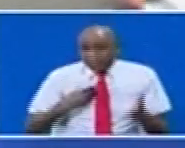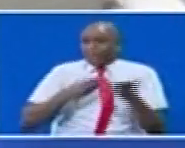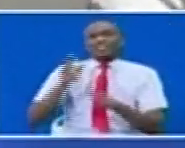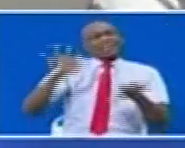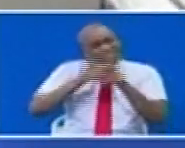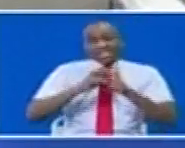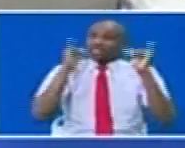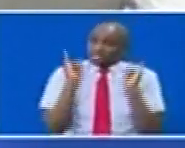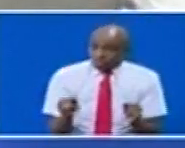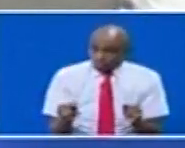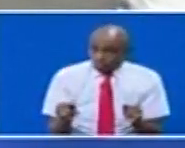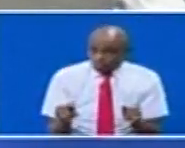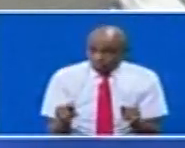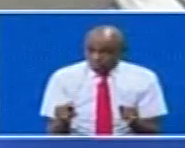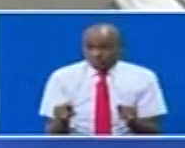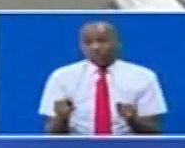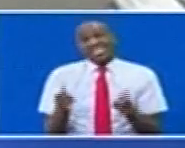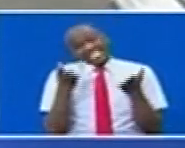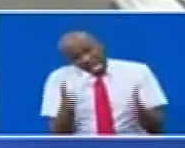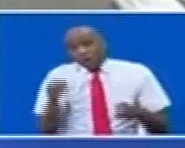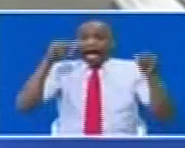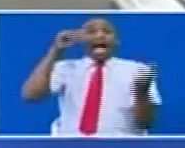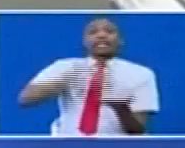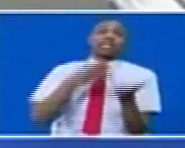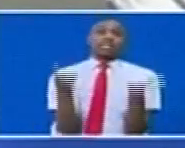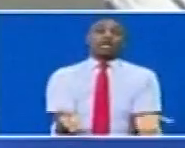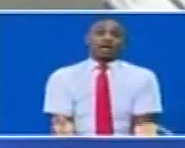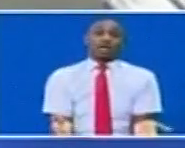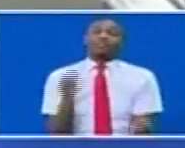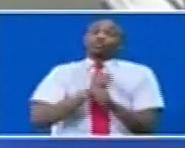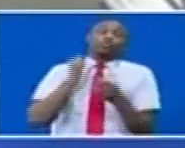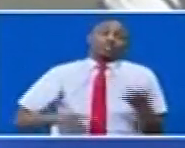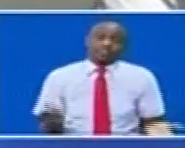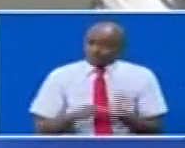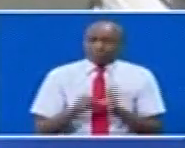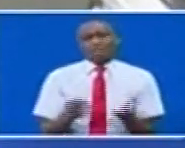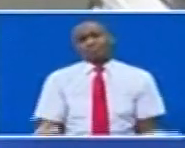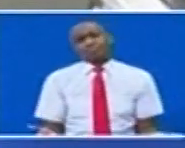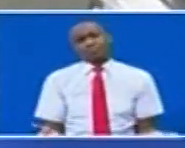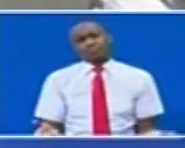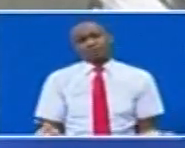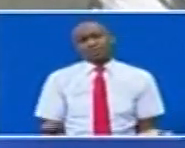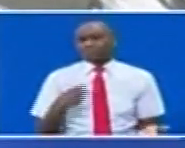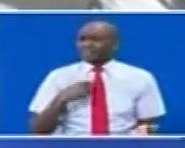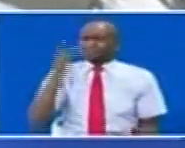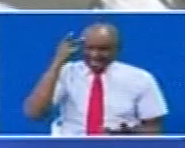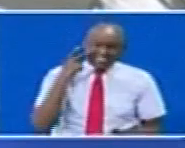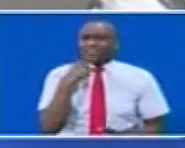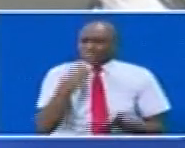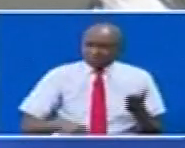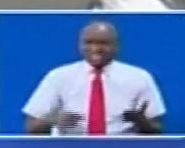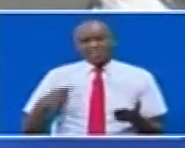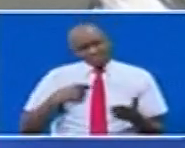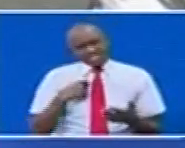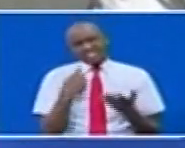yote, ni kanunua tena leo imeungua. Sasa ni shida kwa mimi kama msasi, ni pia